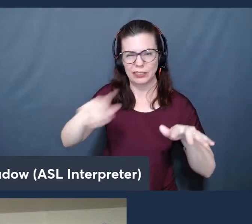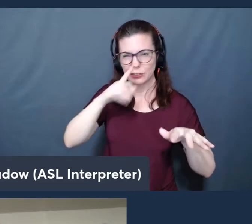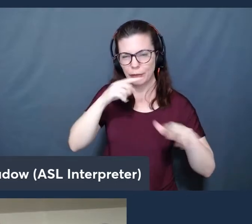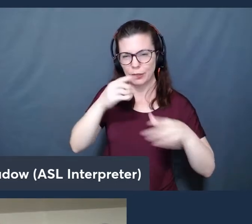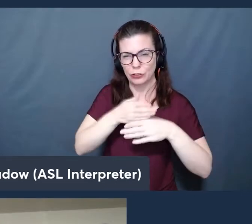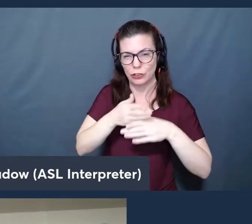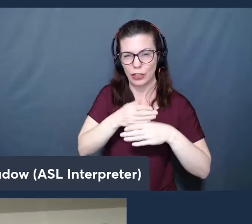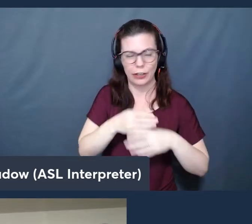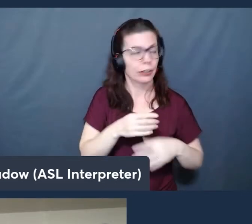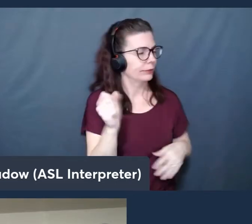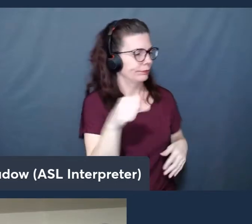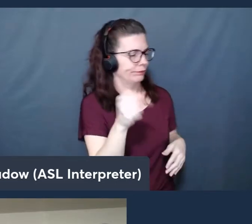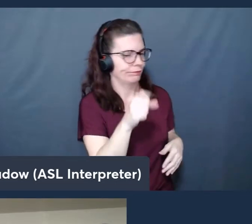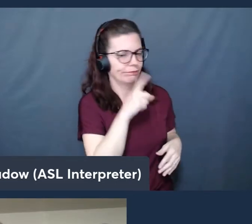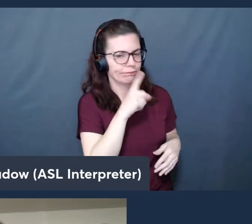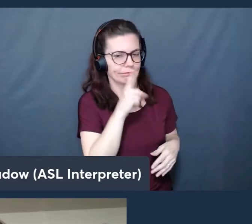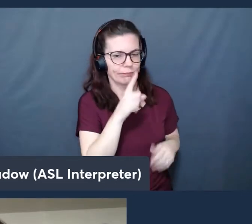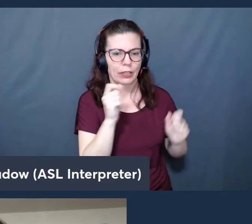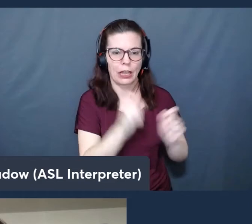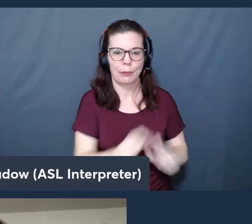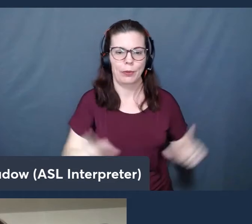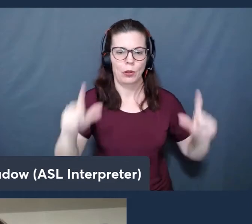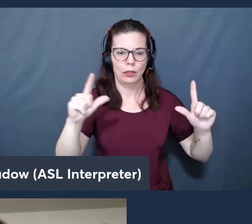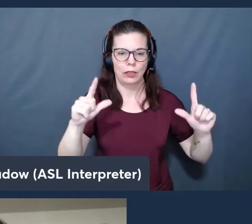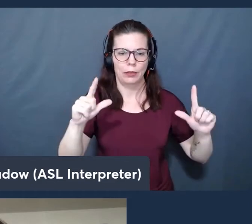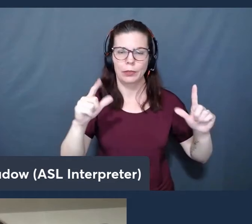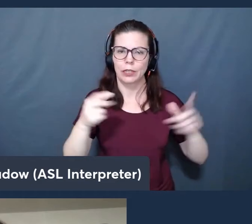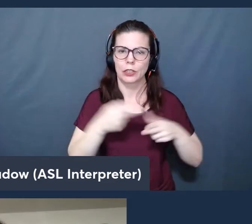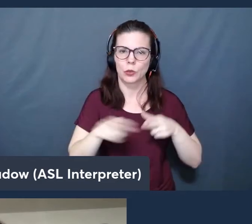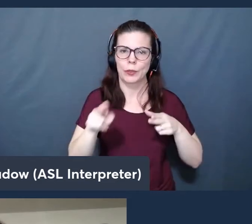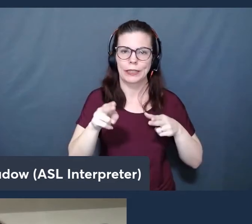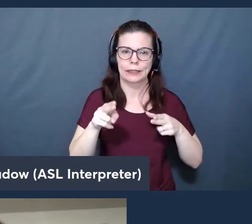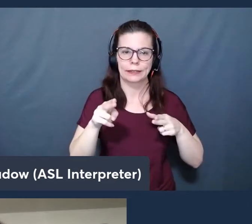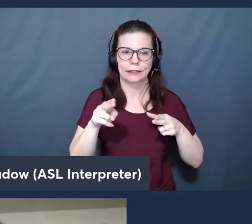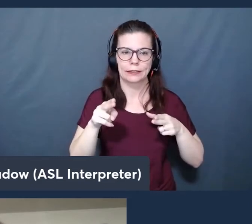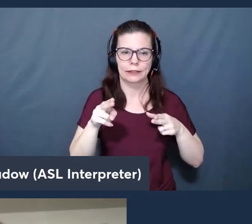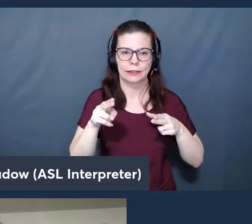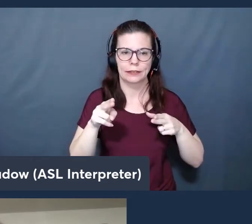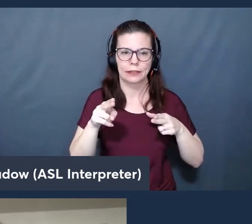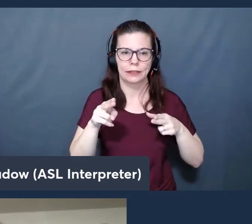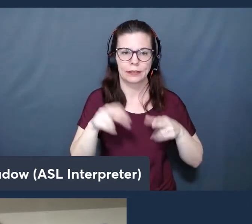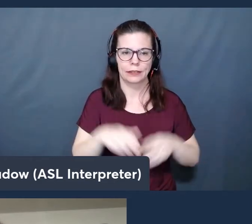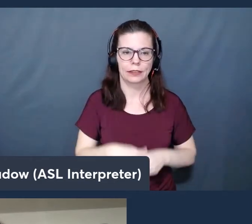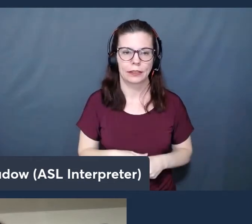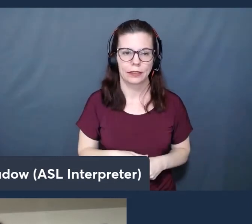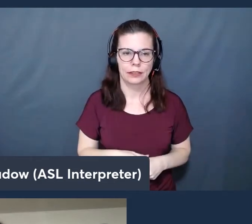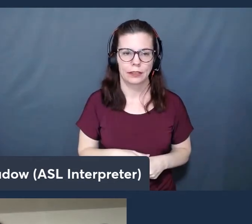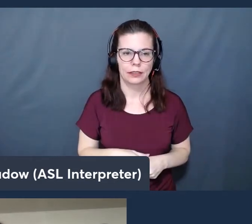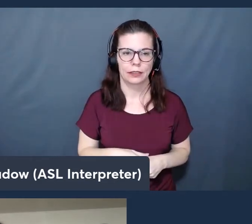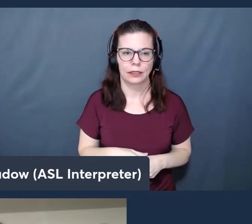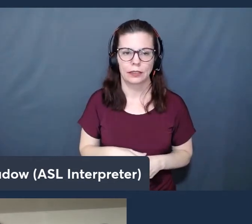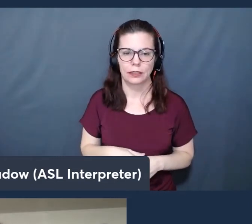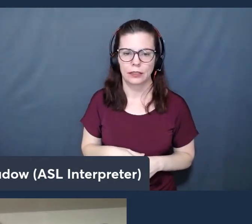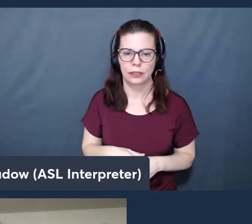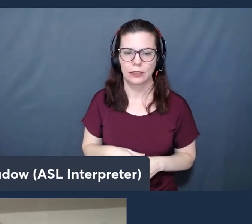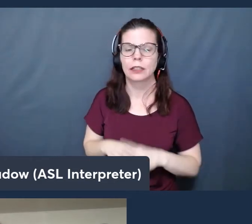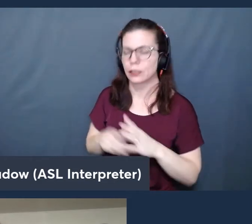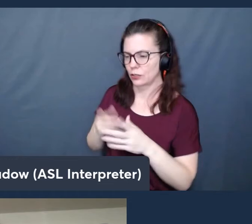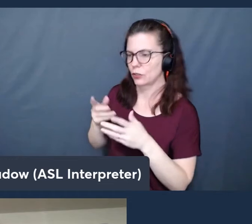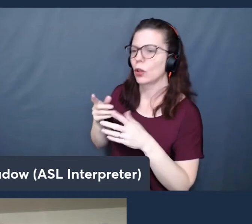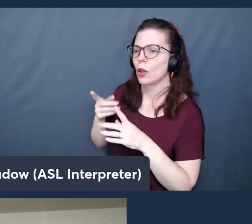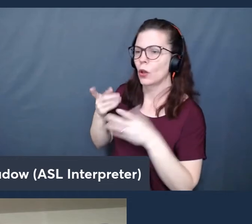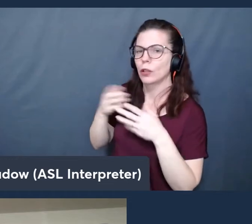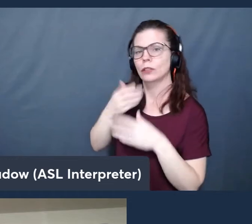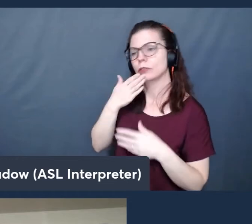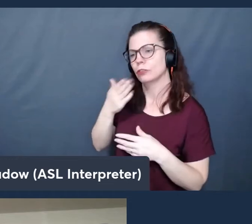Yeah. Okay. Let me pull up Yeah. a Yeah. While quick Lisa is doing, while overview. Lisa, okay,